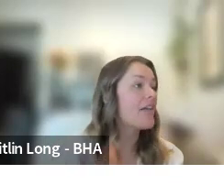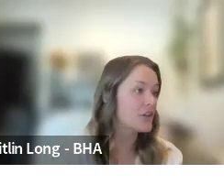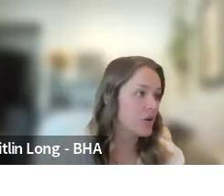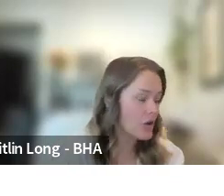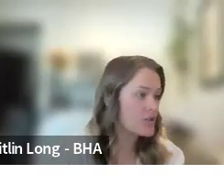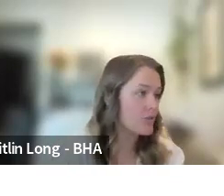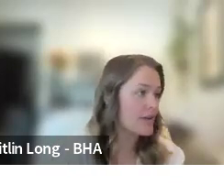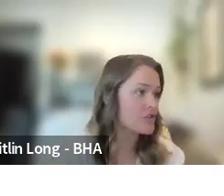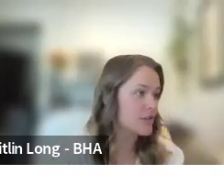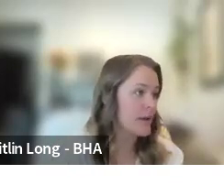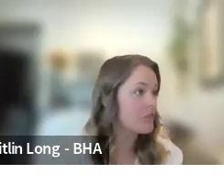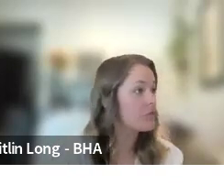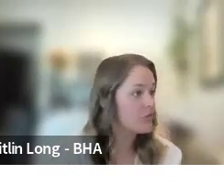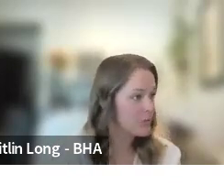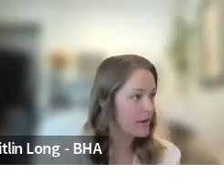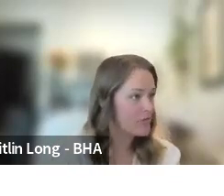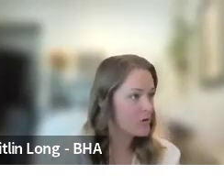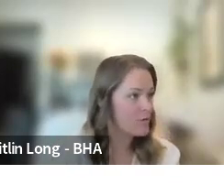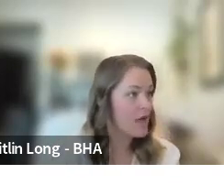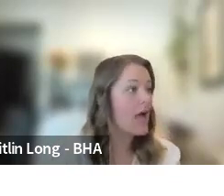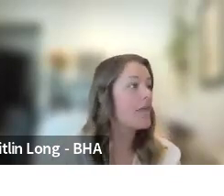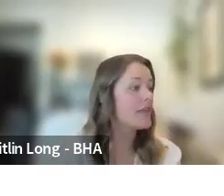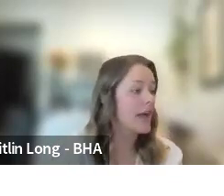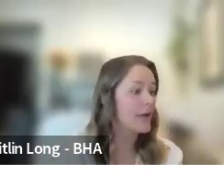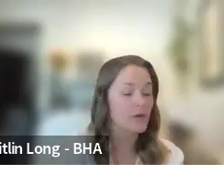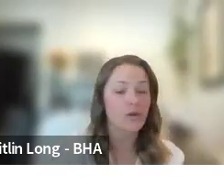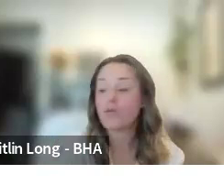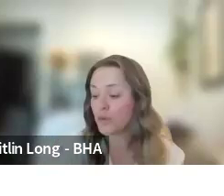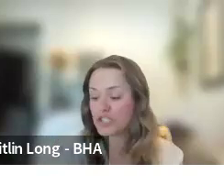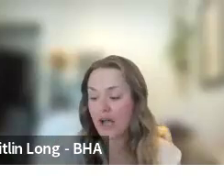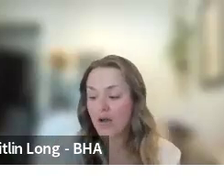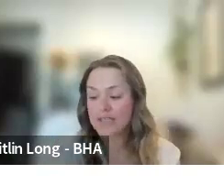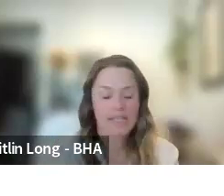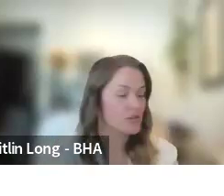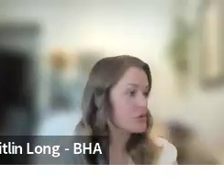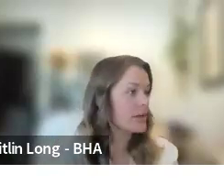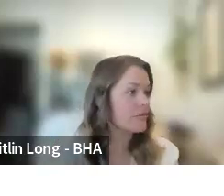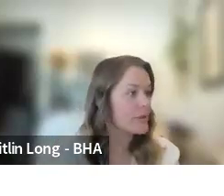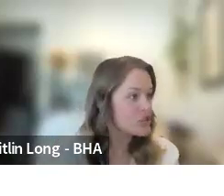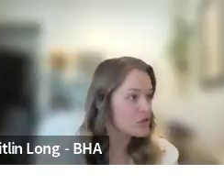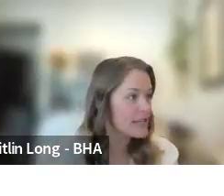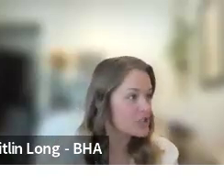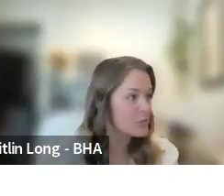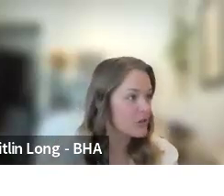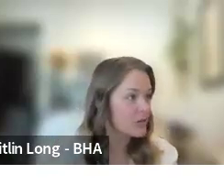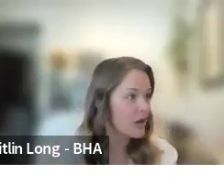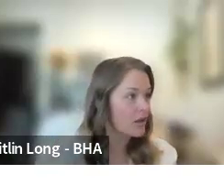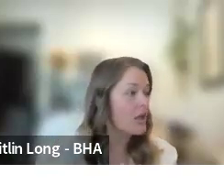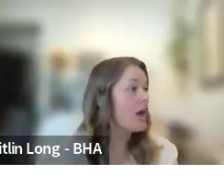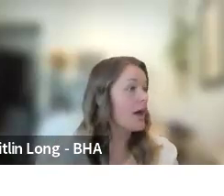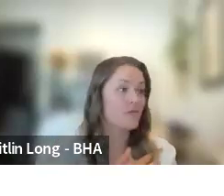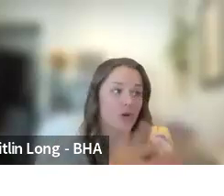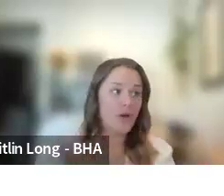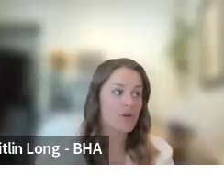sections. And then you can also provide your feedback through the feedback form. And then I will reach out and schedule an informational session with you